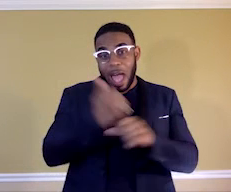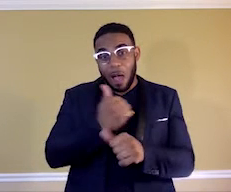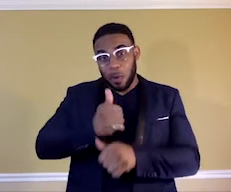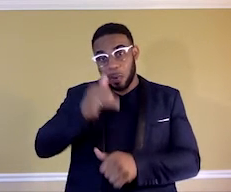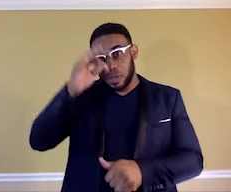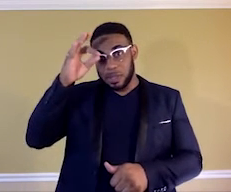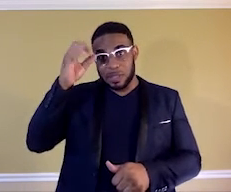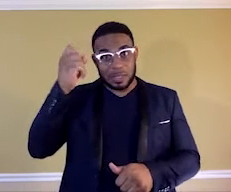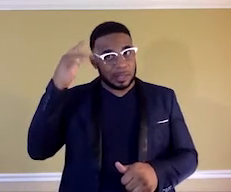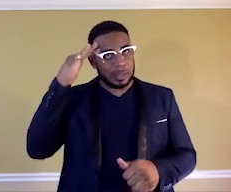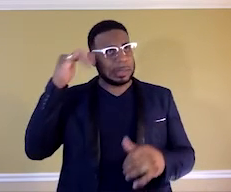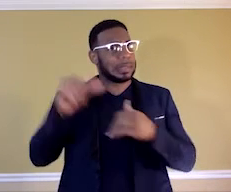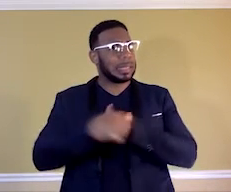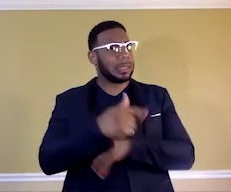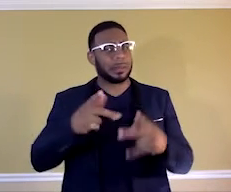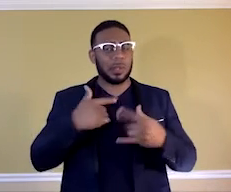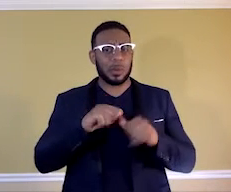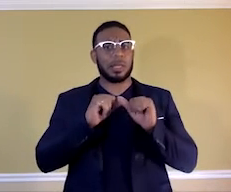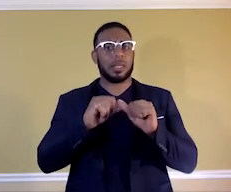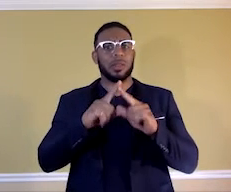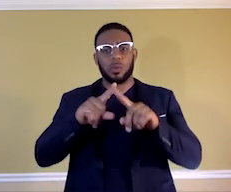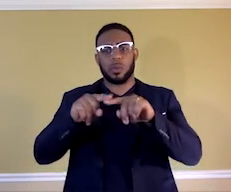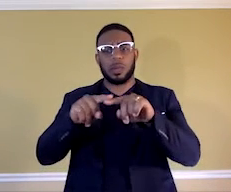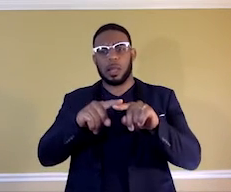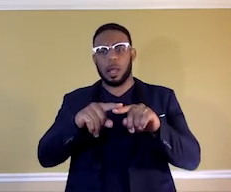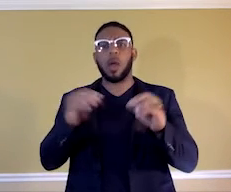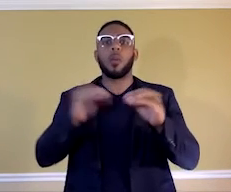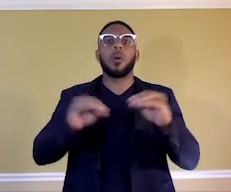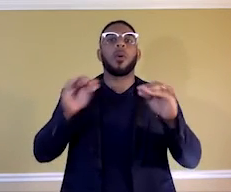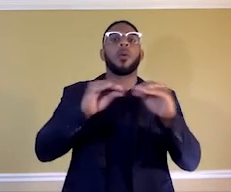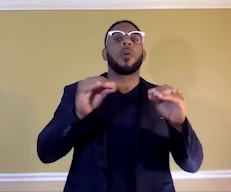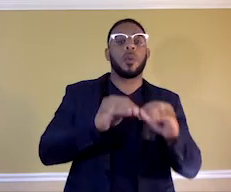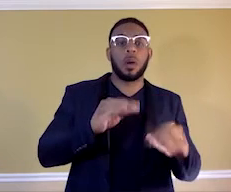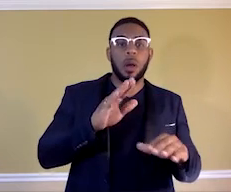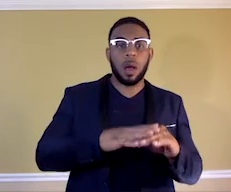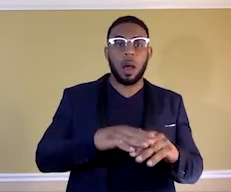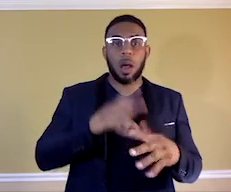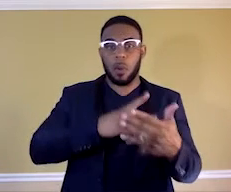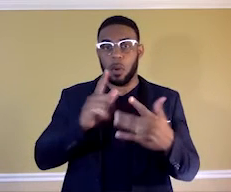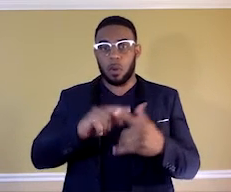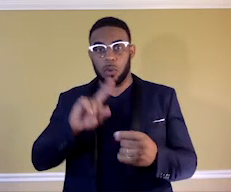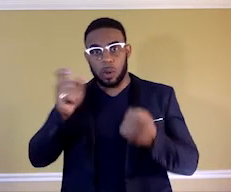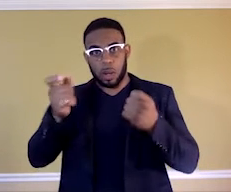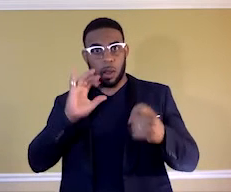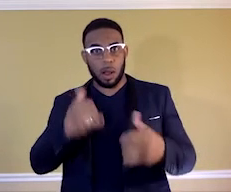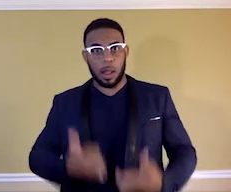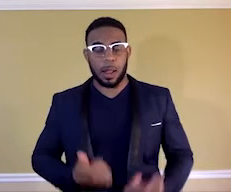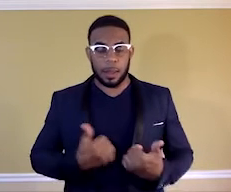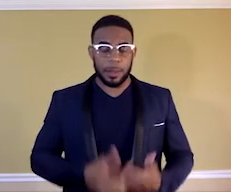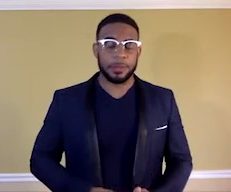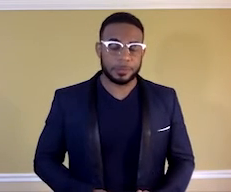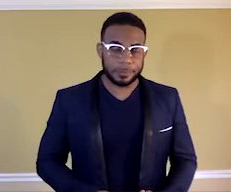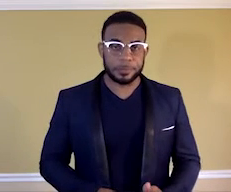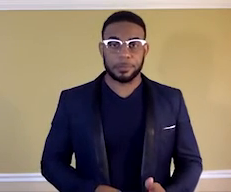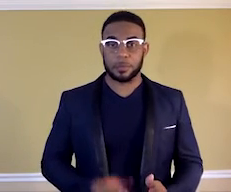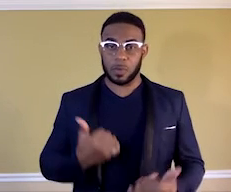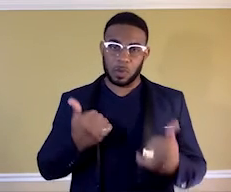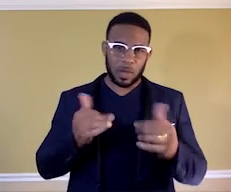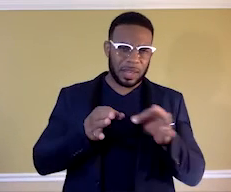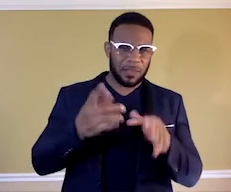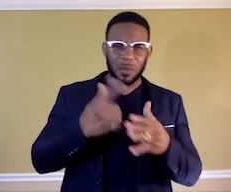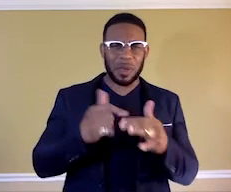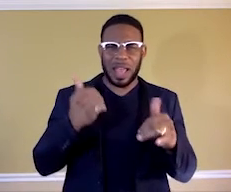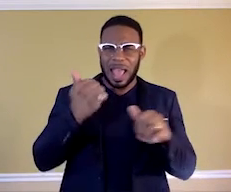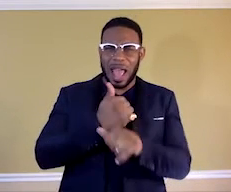illiteracy is a dangerous position as we continue to rely more and more on programs to govern our lives. When we try to define